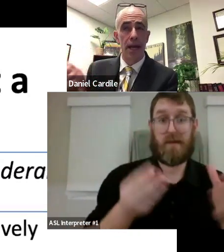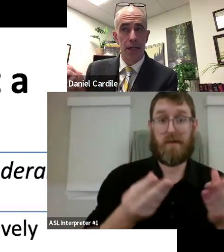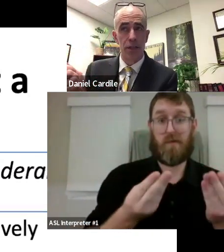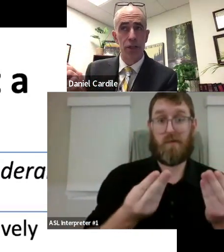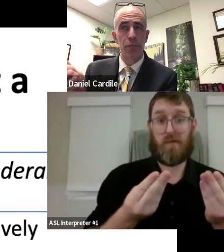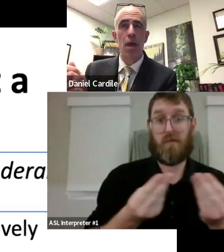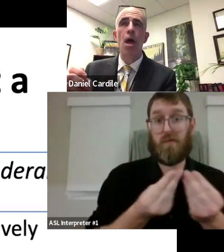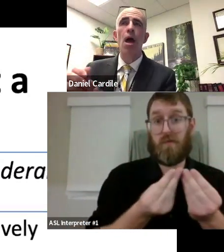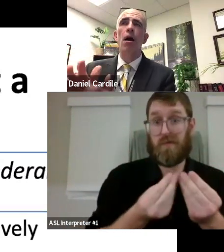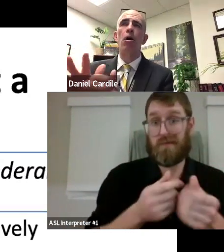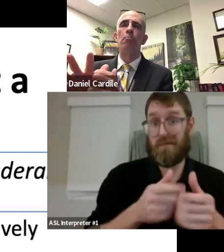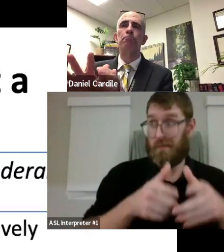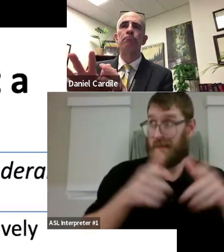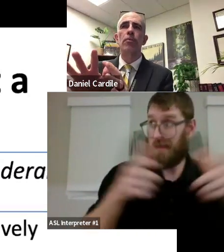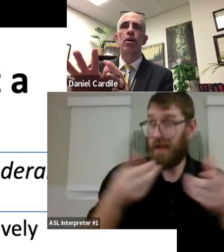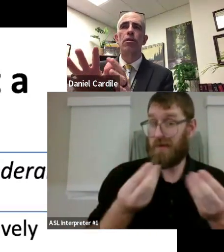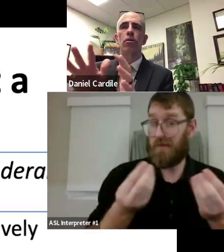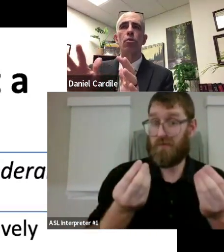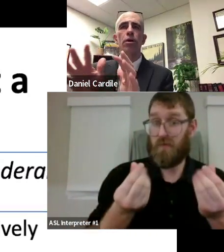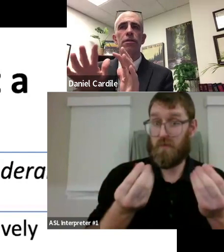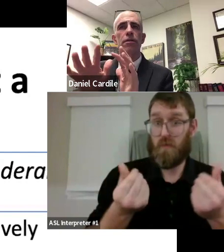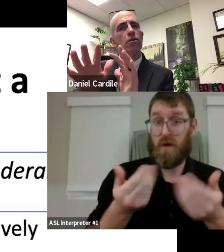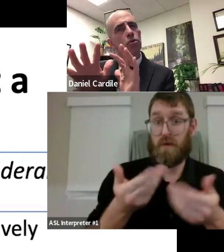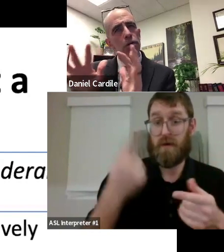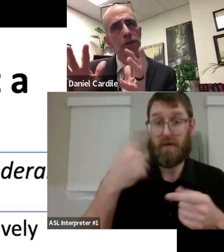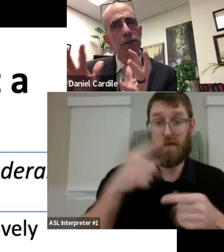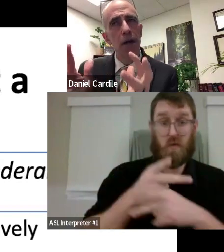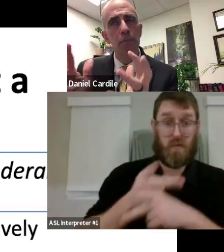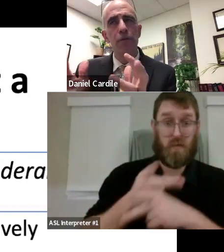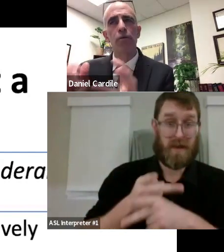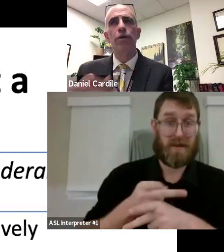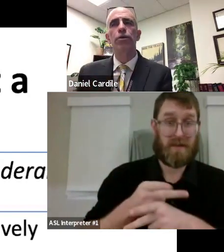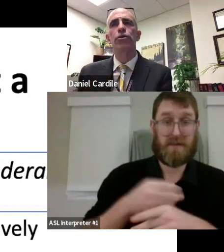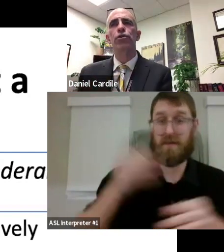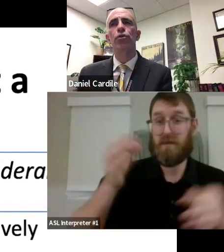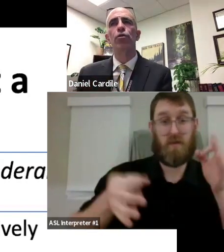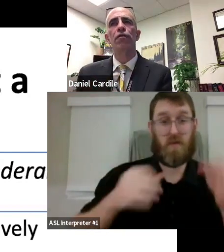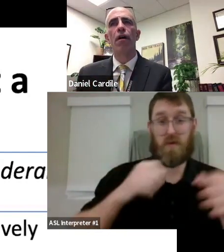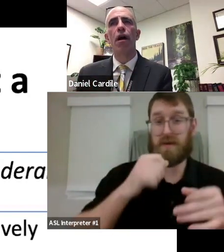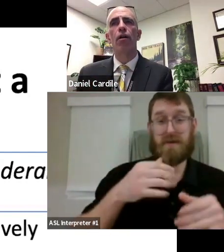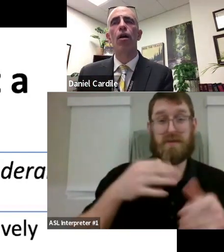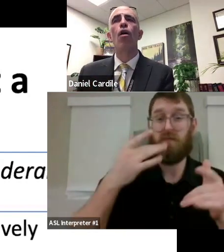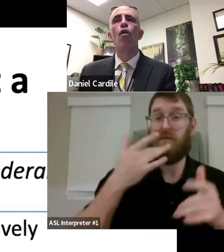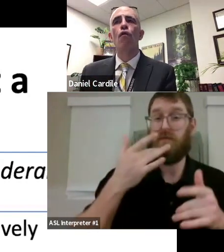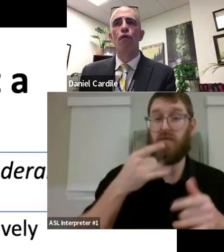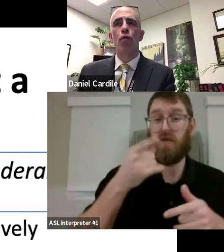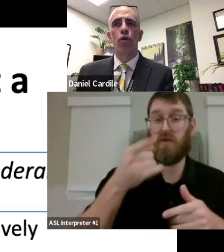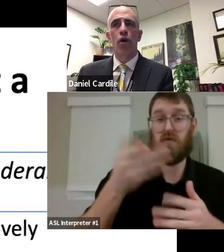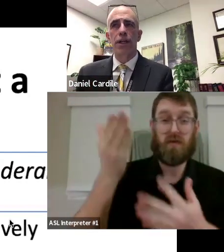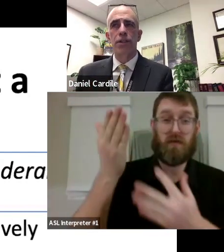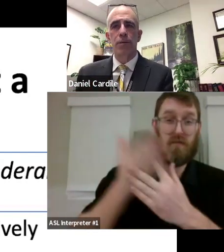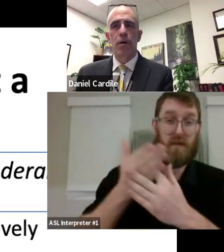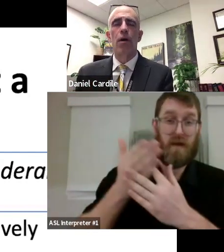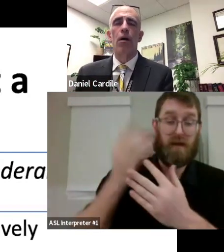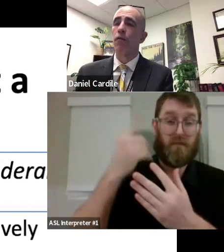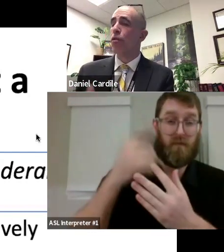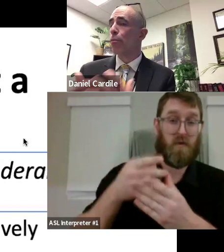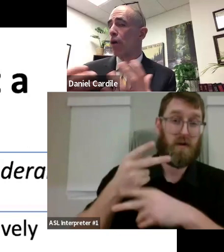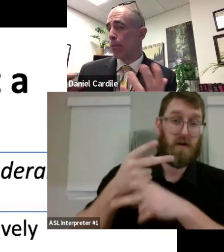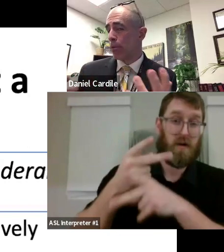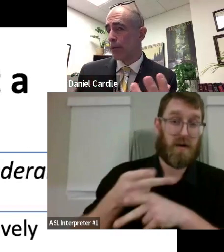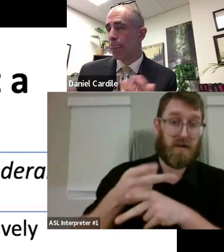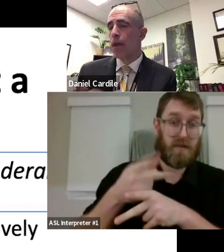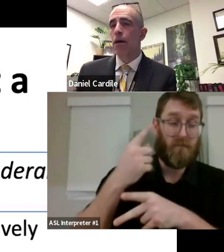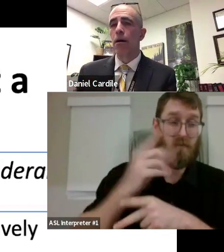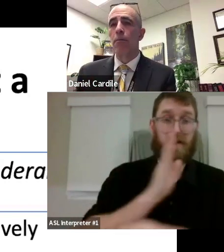to manage, the court does not prefer you to file for guardianship of